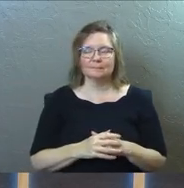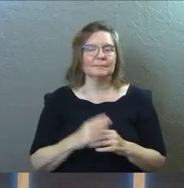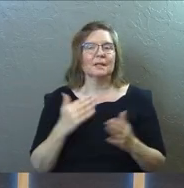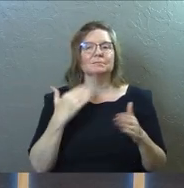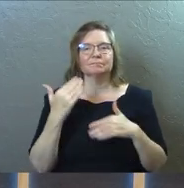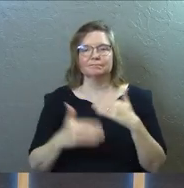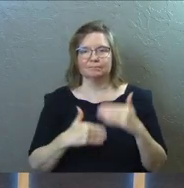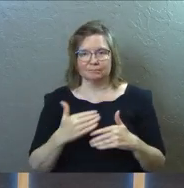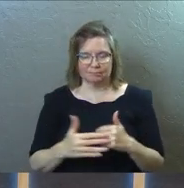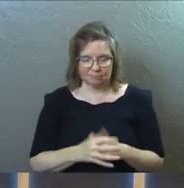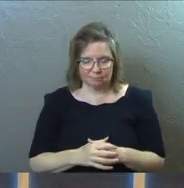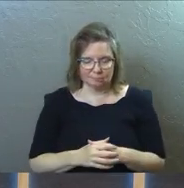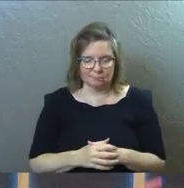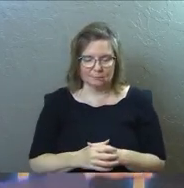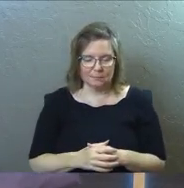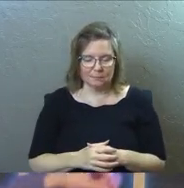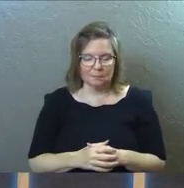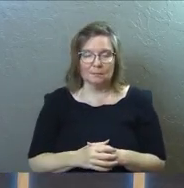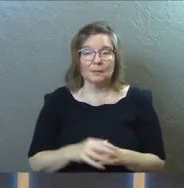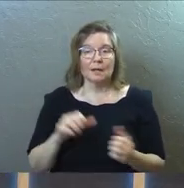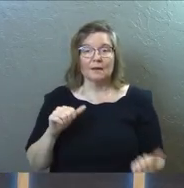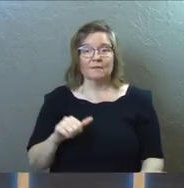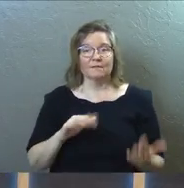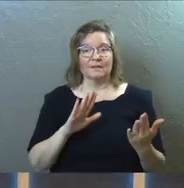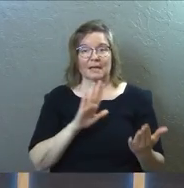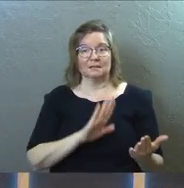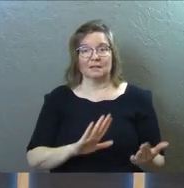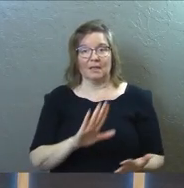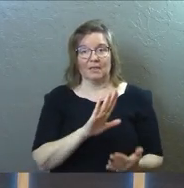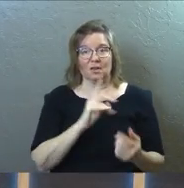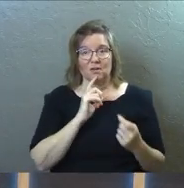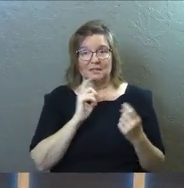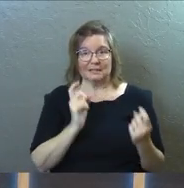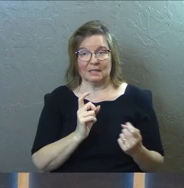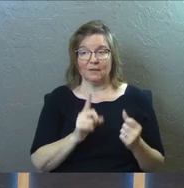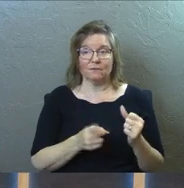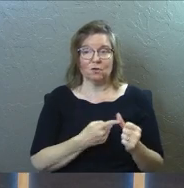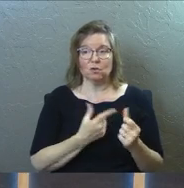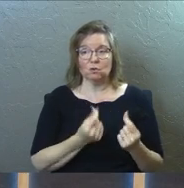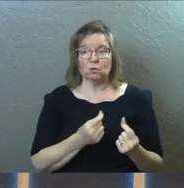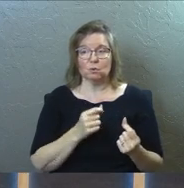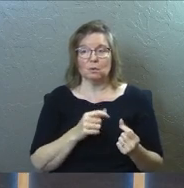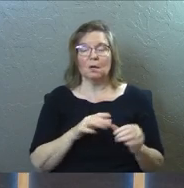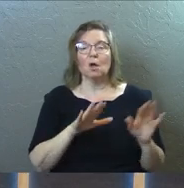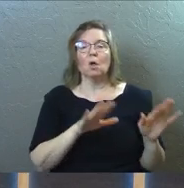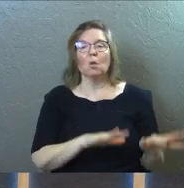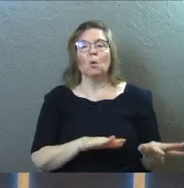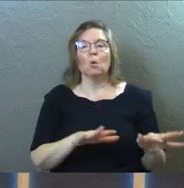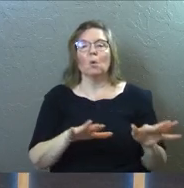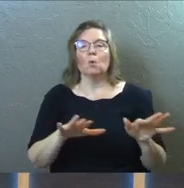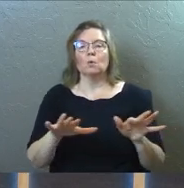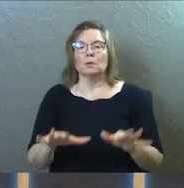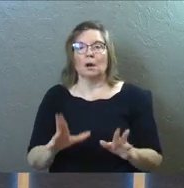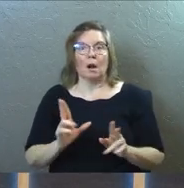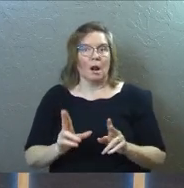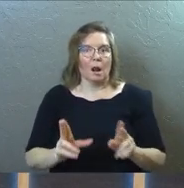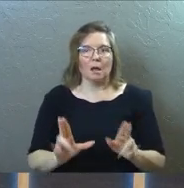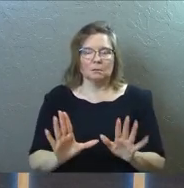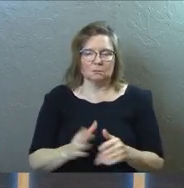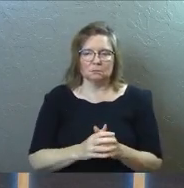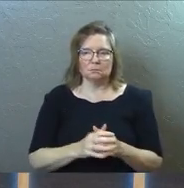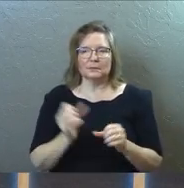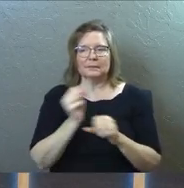Let's walk through these steps. Face their sin. First thing you got to do is you got to slow down.